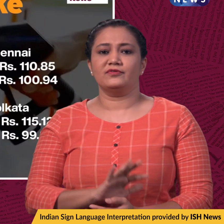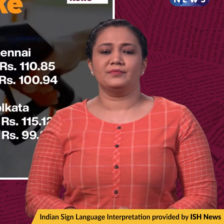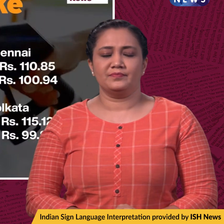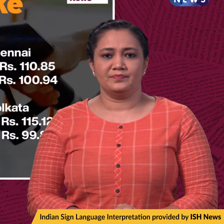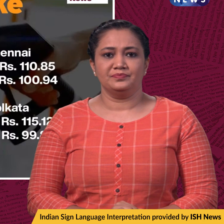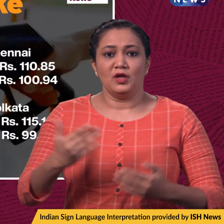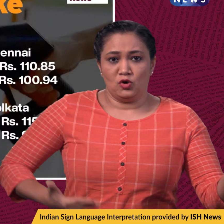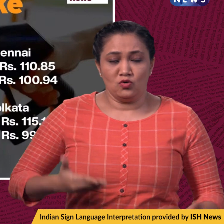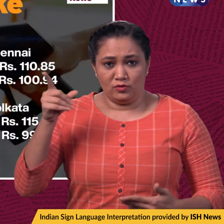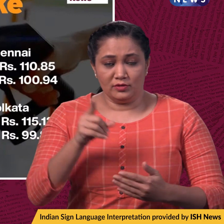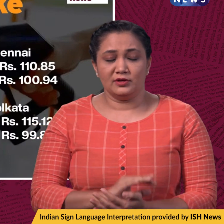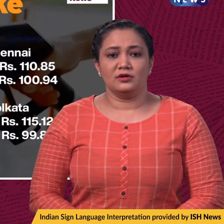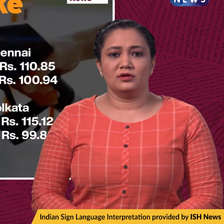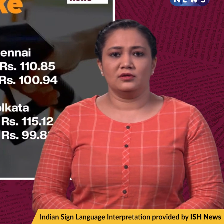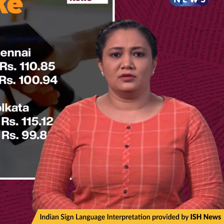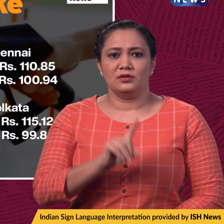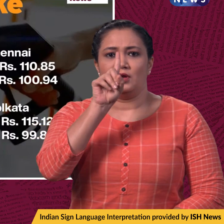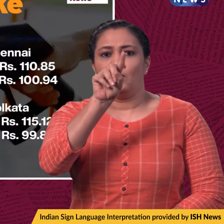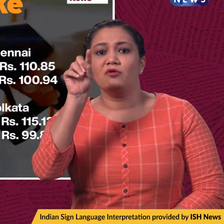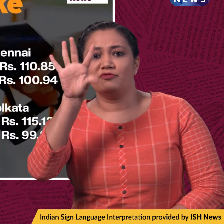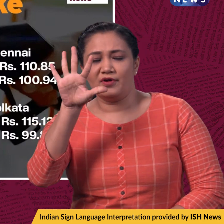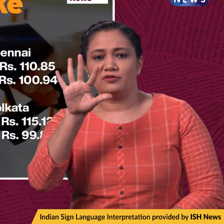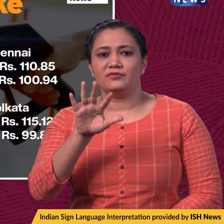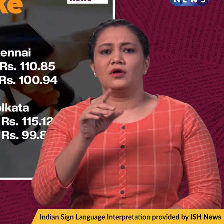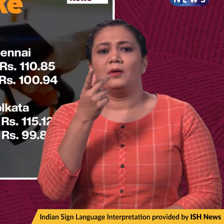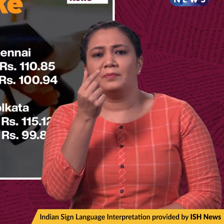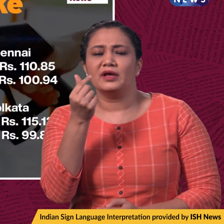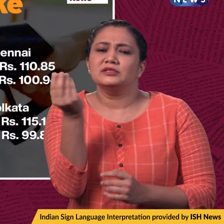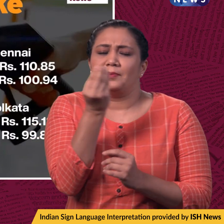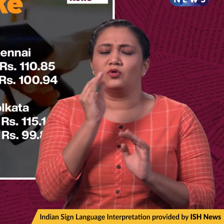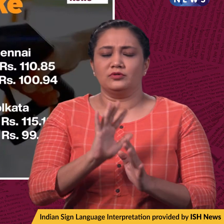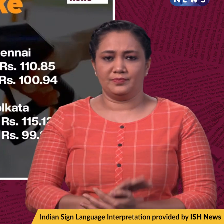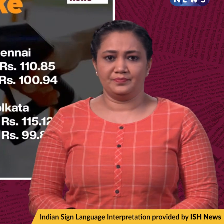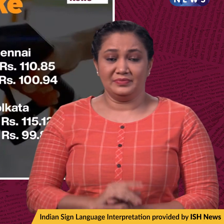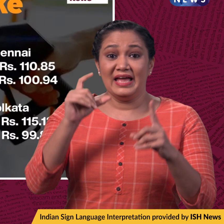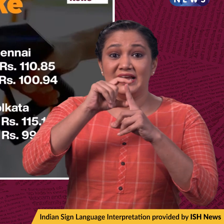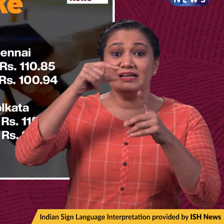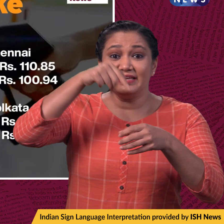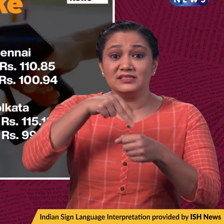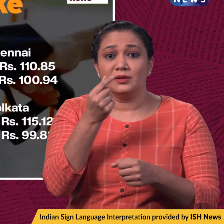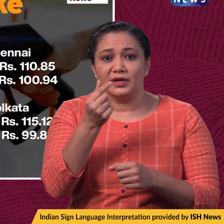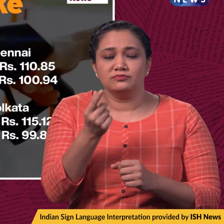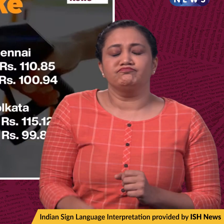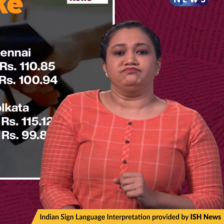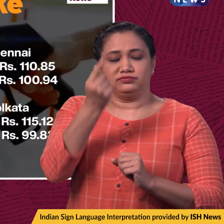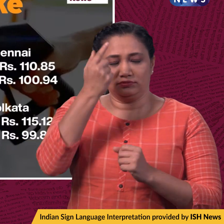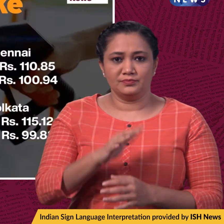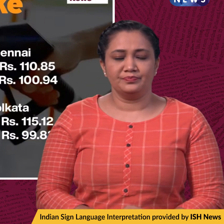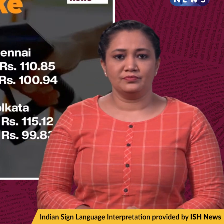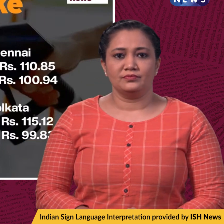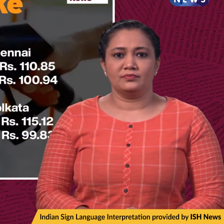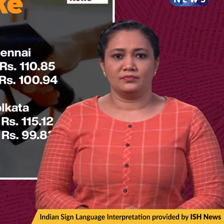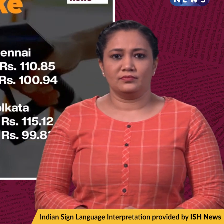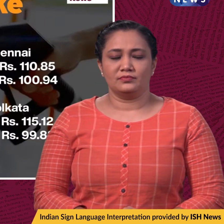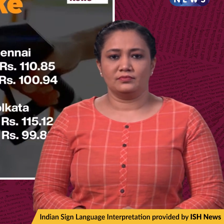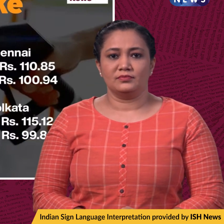110.85 rupees per litre. And Kolkata, it's at about 115 rupees per litre. Diesel has touched the 100 rupee